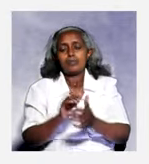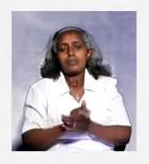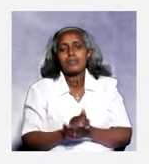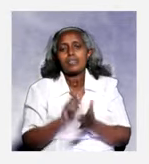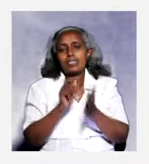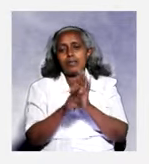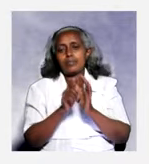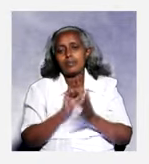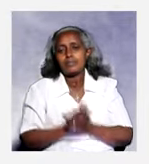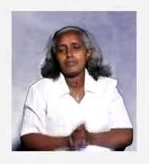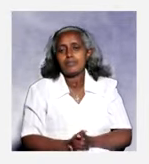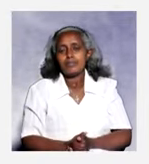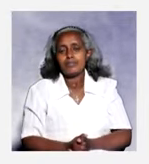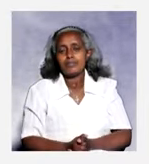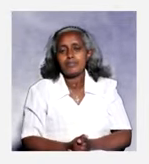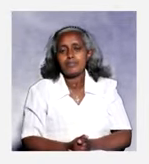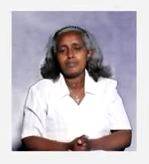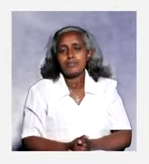Example.